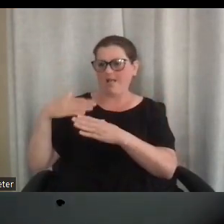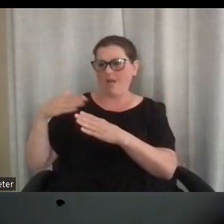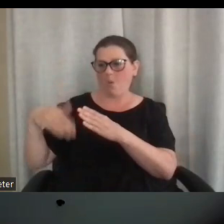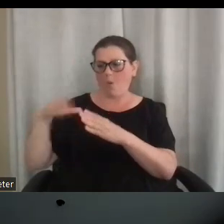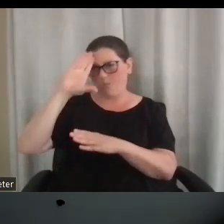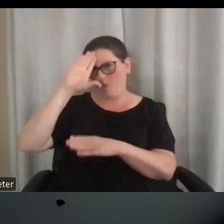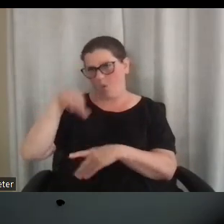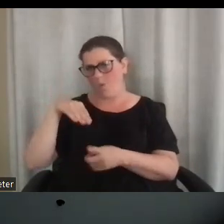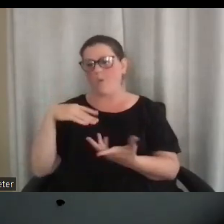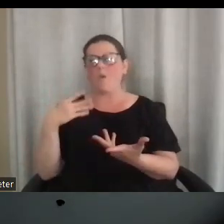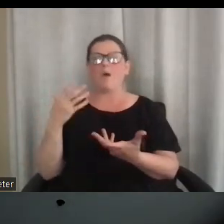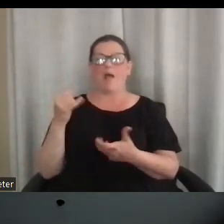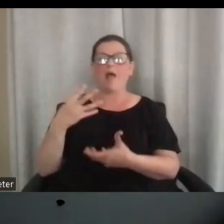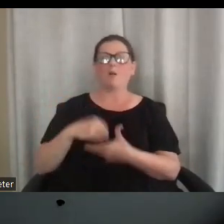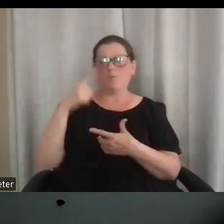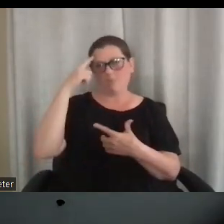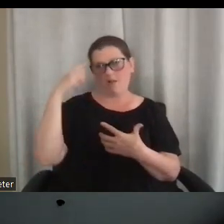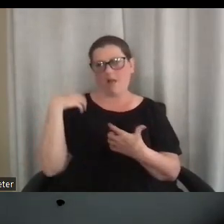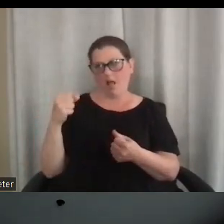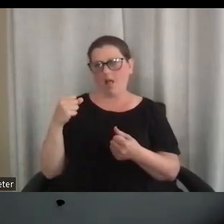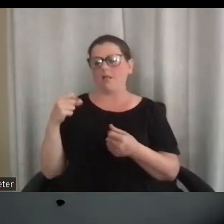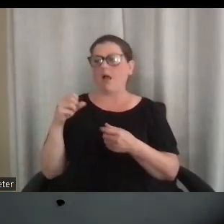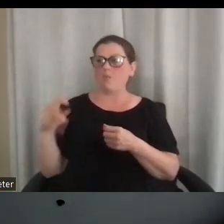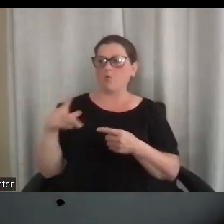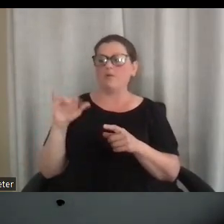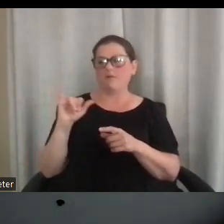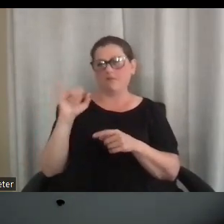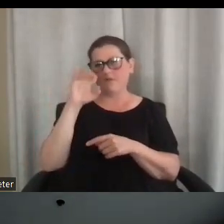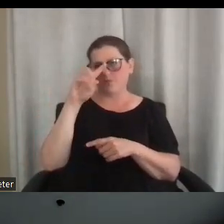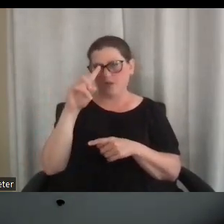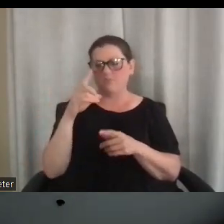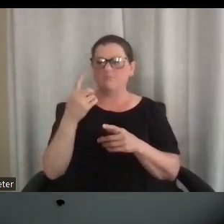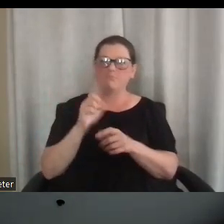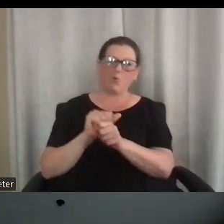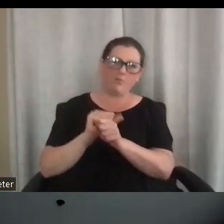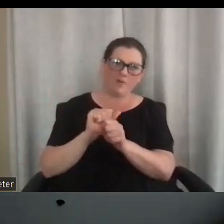slide can include mental health and opportunities such as in education or employment.